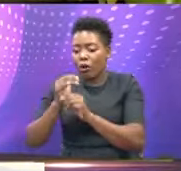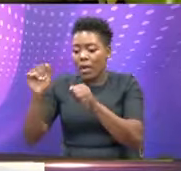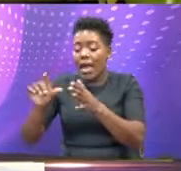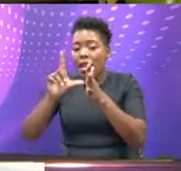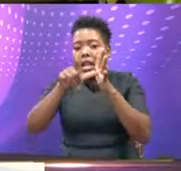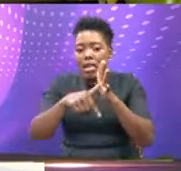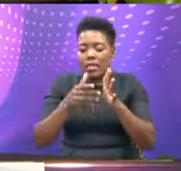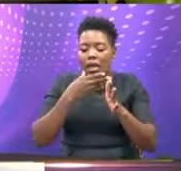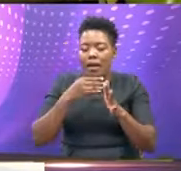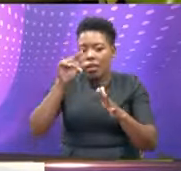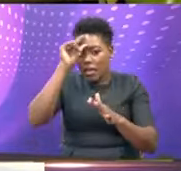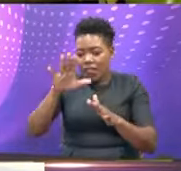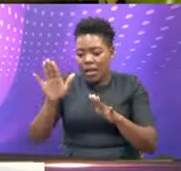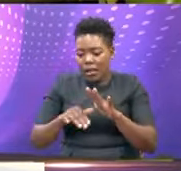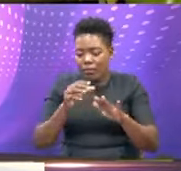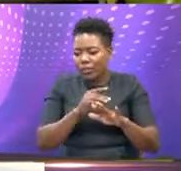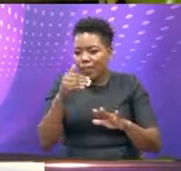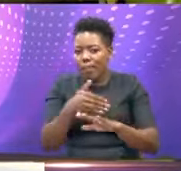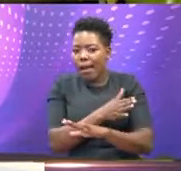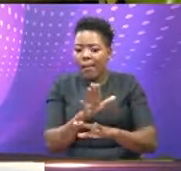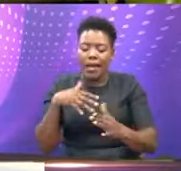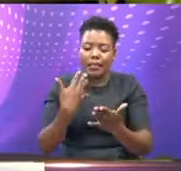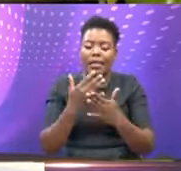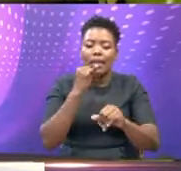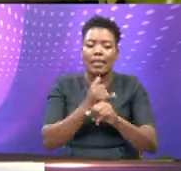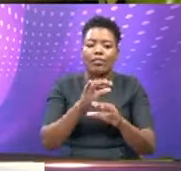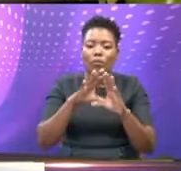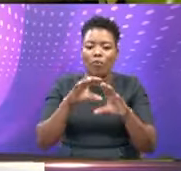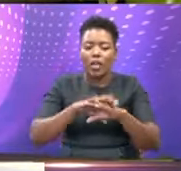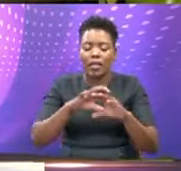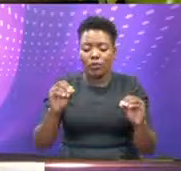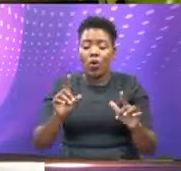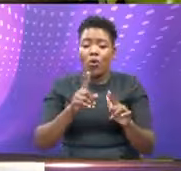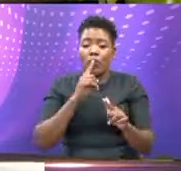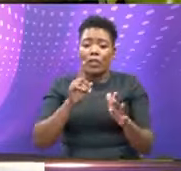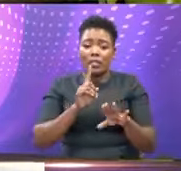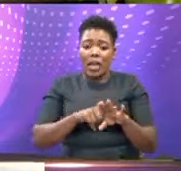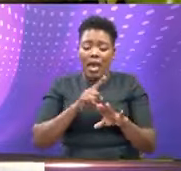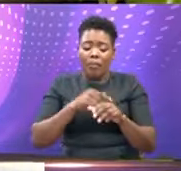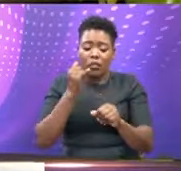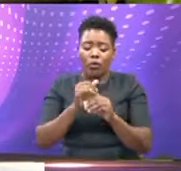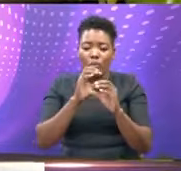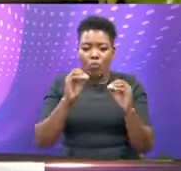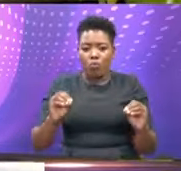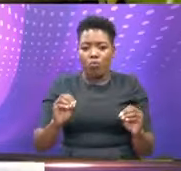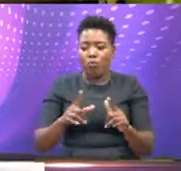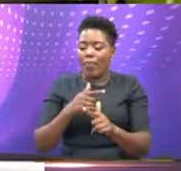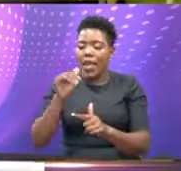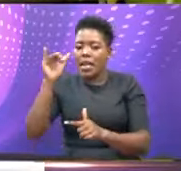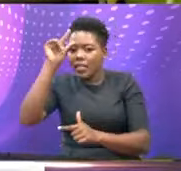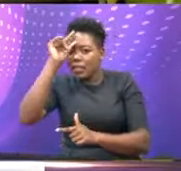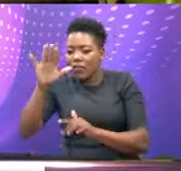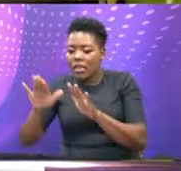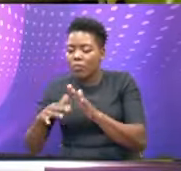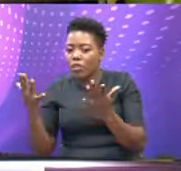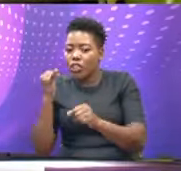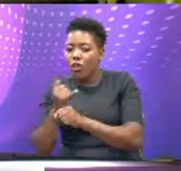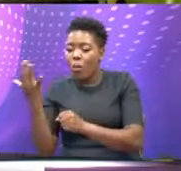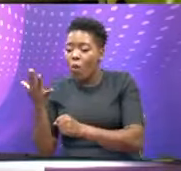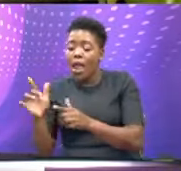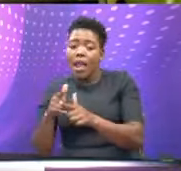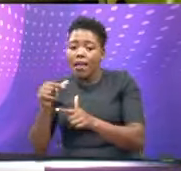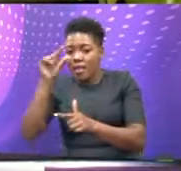Mae monomiyo ne odhi nyaka e duol mochung'ne kedo kod mibadhi e pacho ka EACC mar chwalo bura makama. Kopogre kod